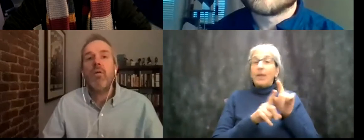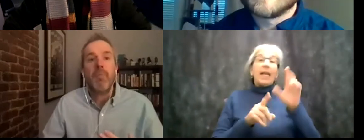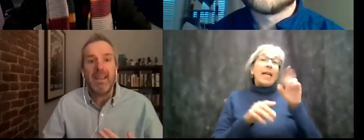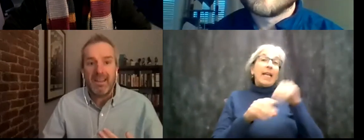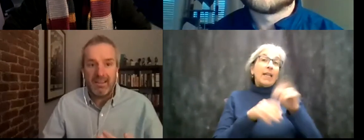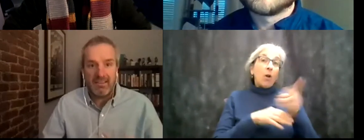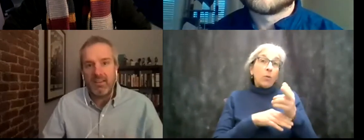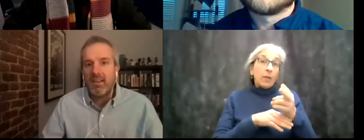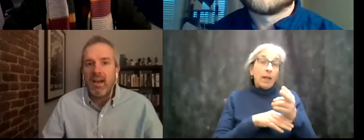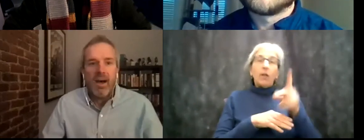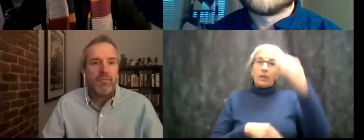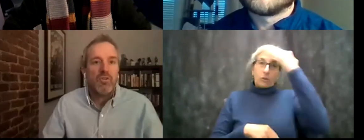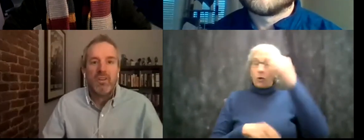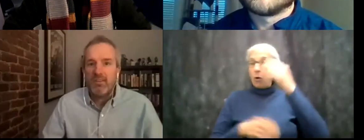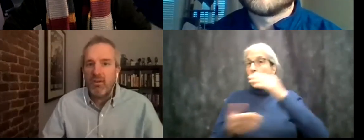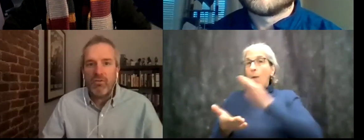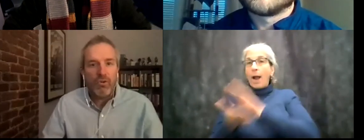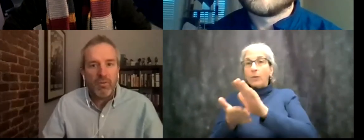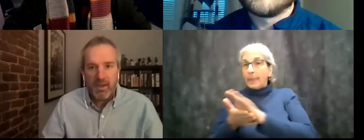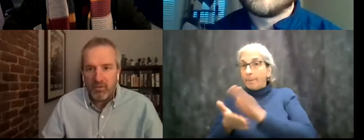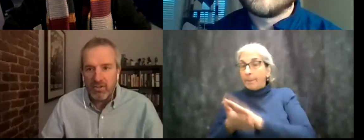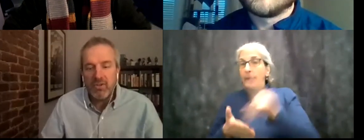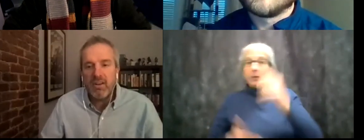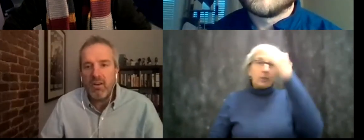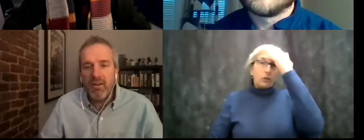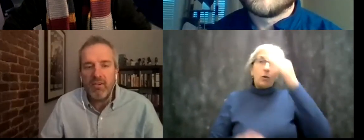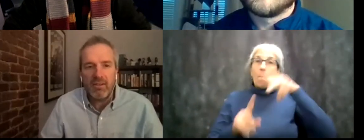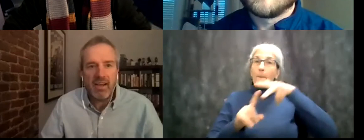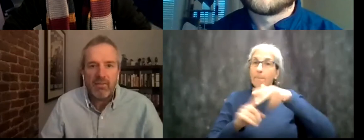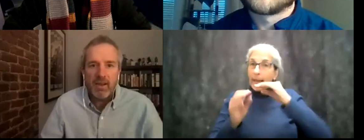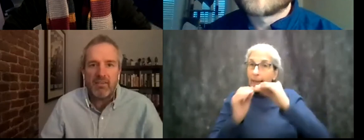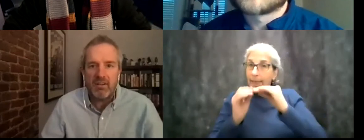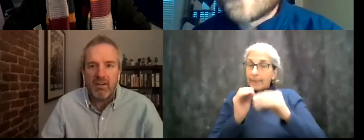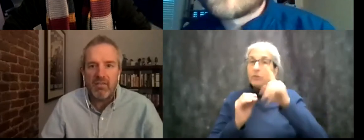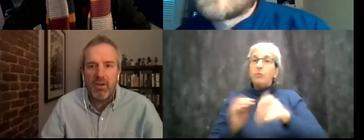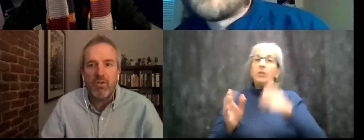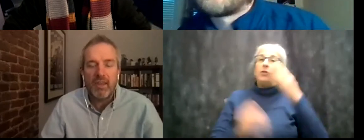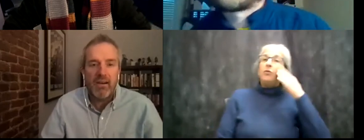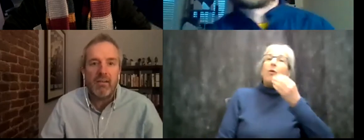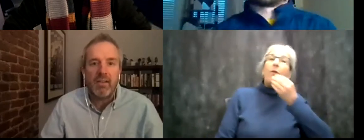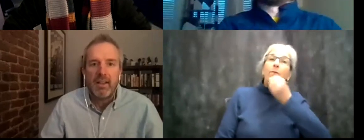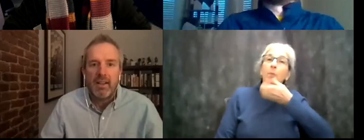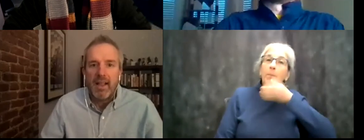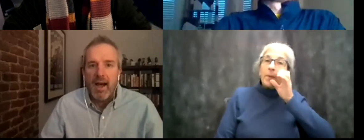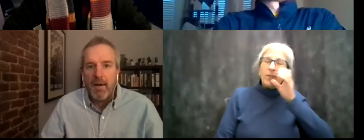know maintenance. You need to know food and beverage. You need to know every little aspect of the